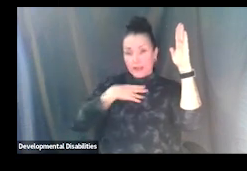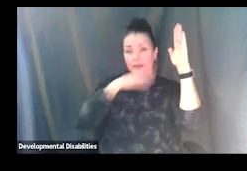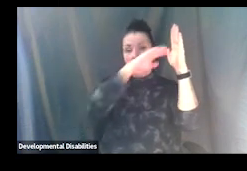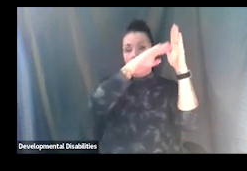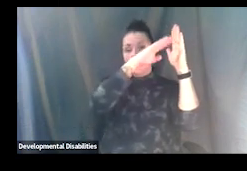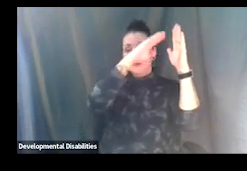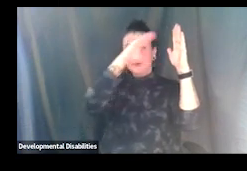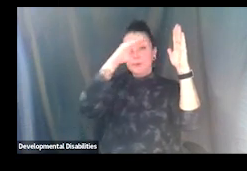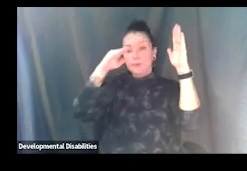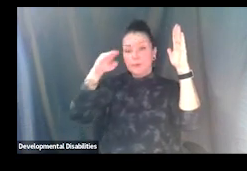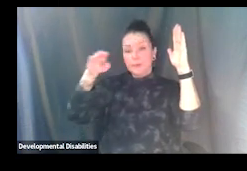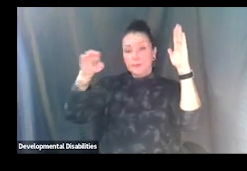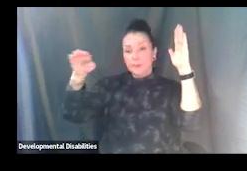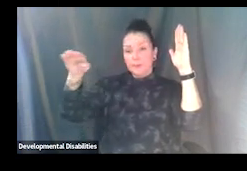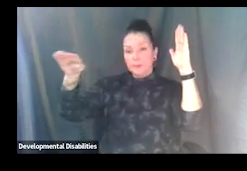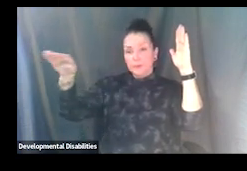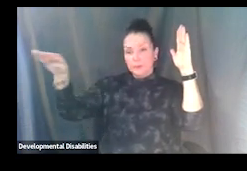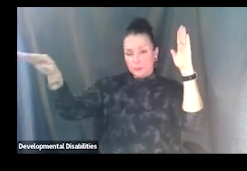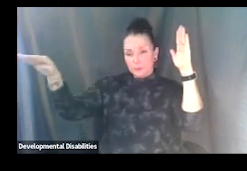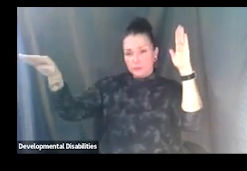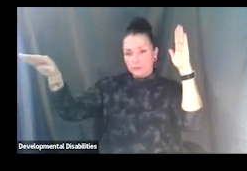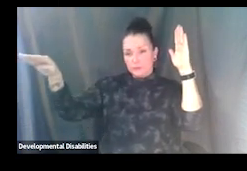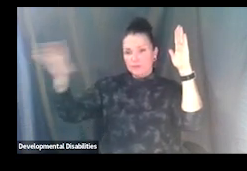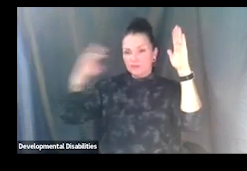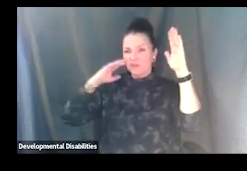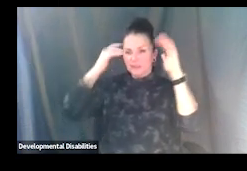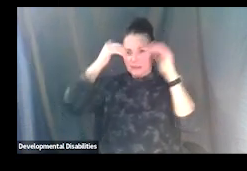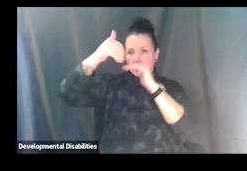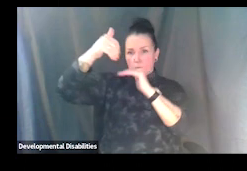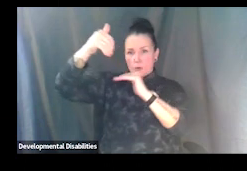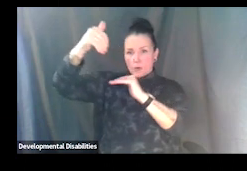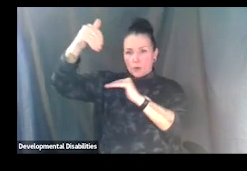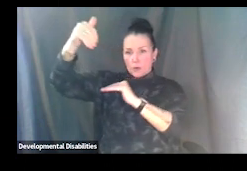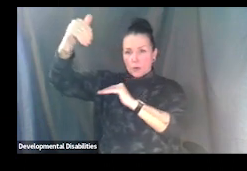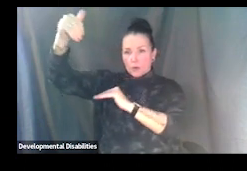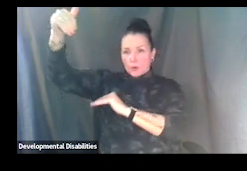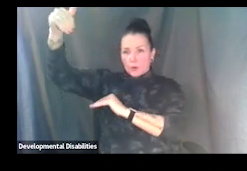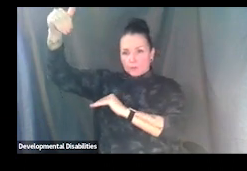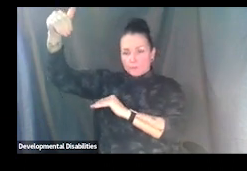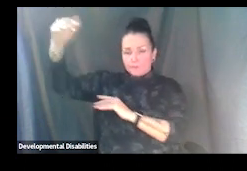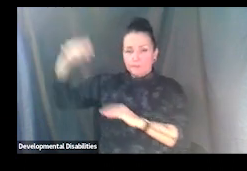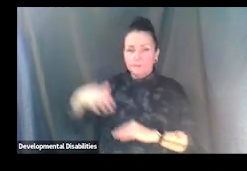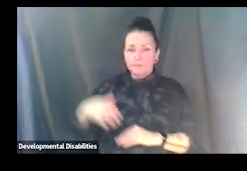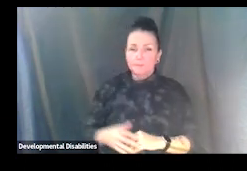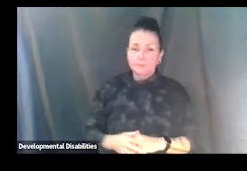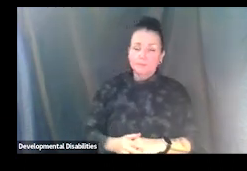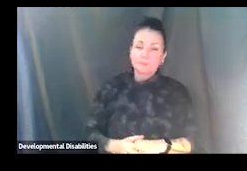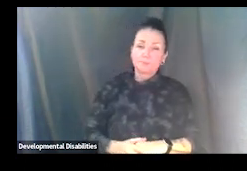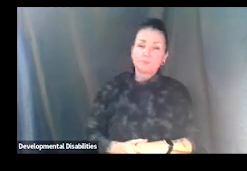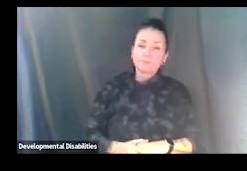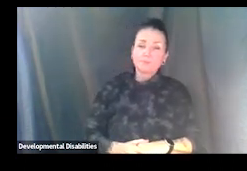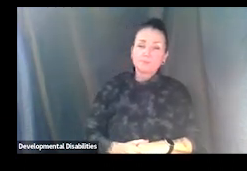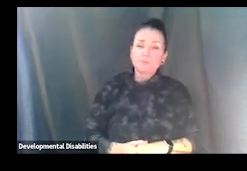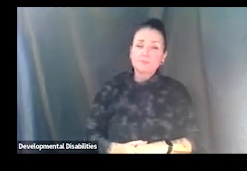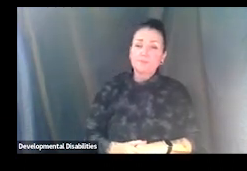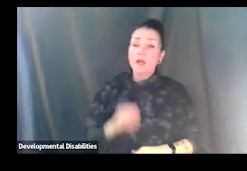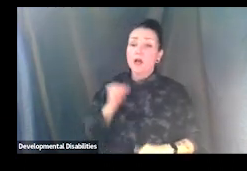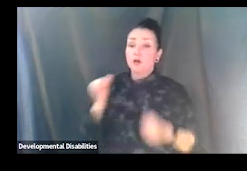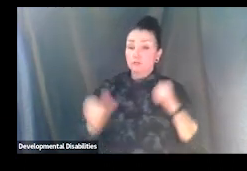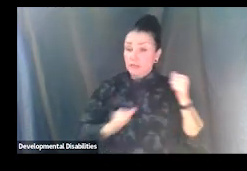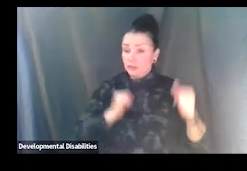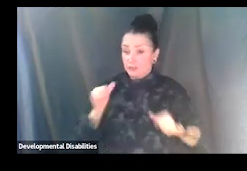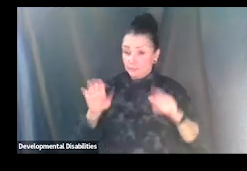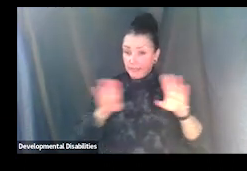And so if we look at, the amount of reduction of the aggressive behavior, so reduction in